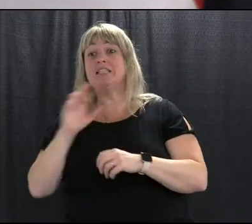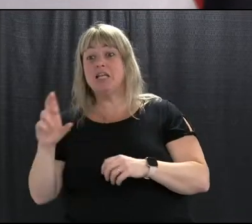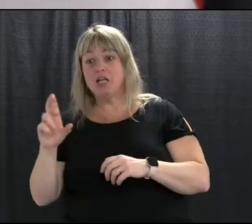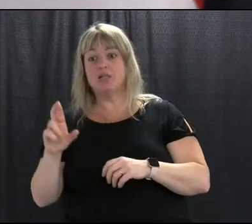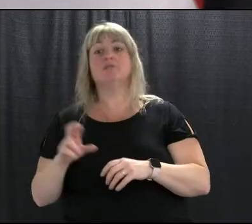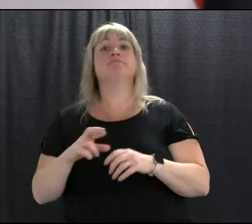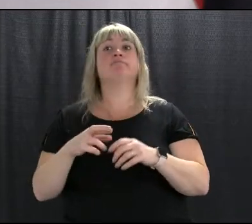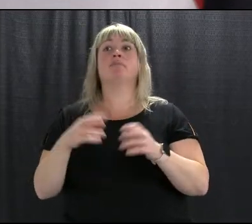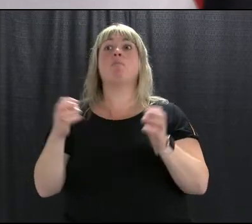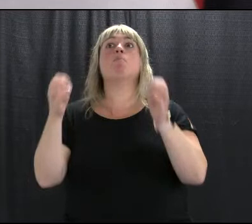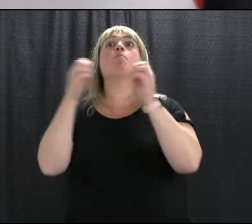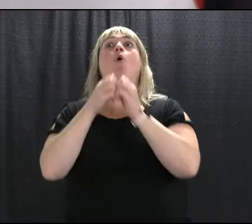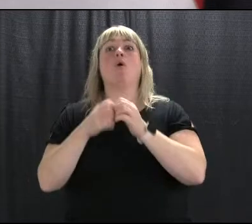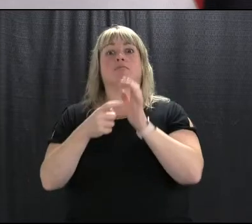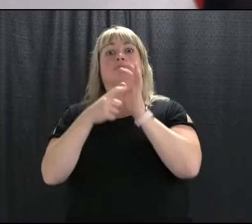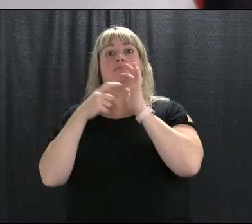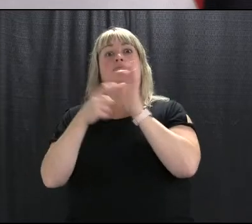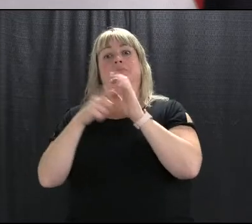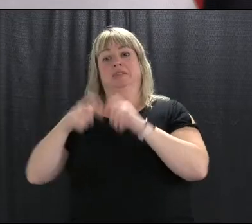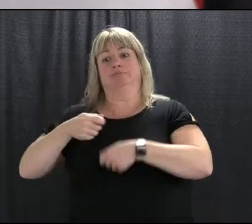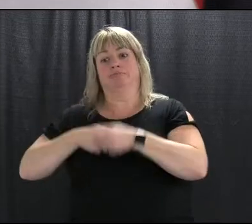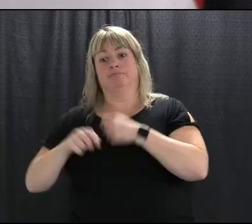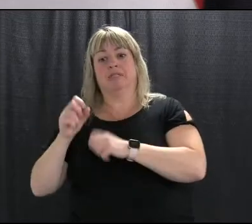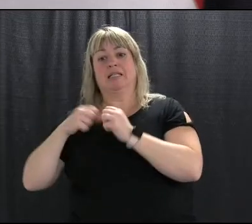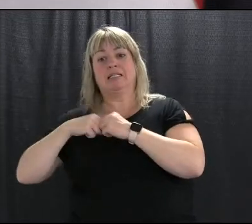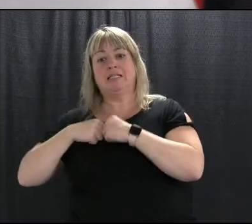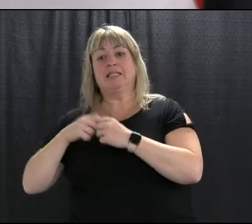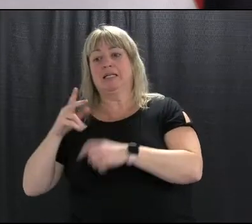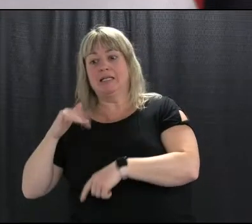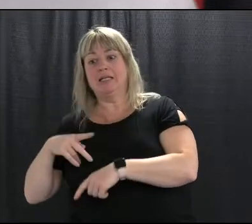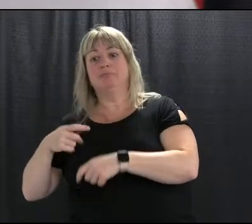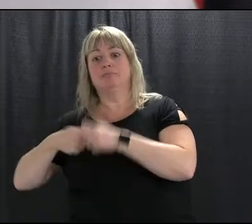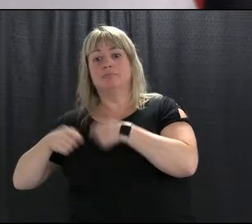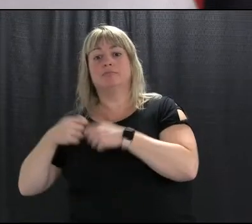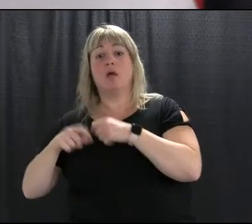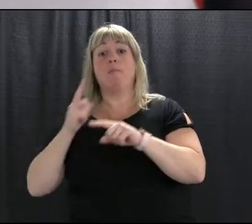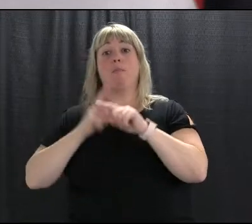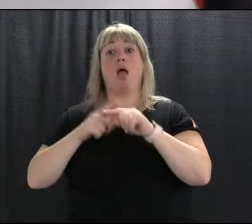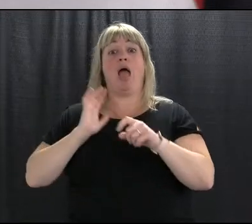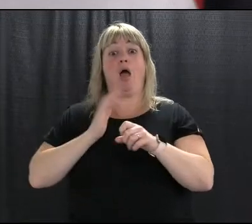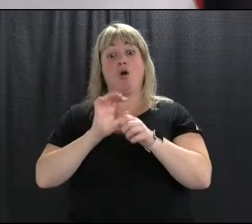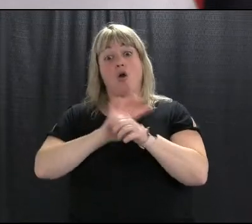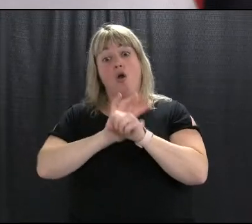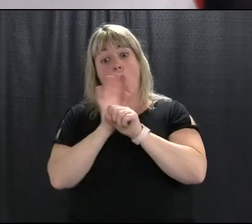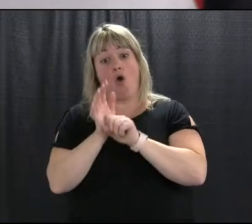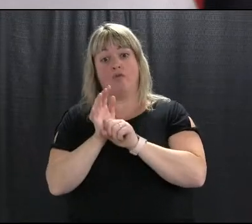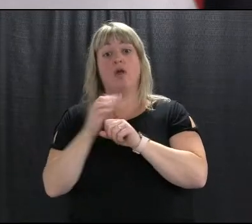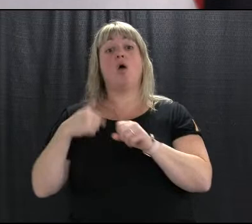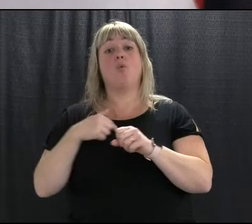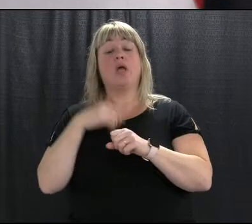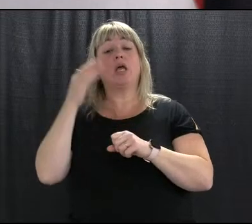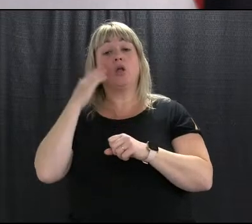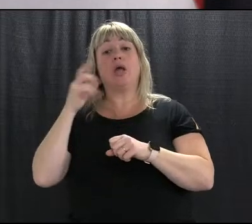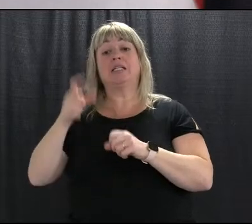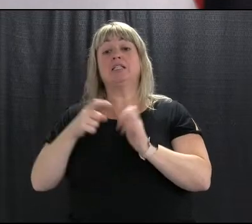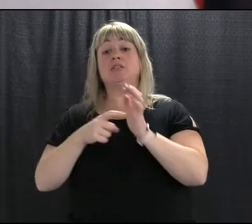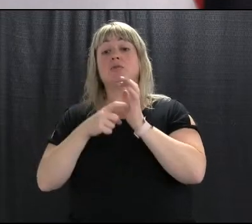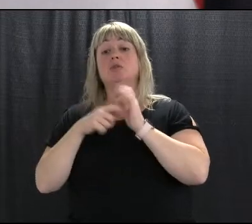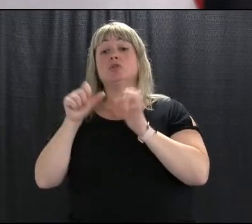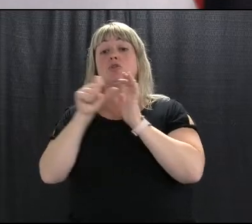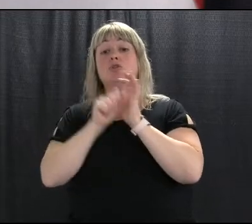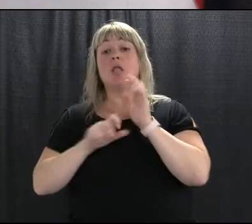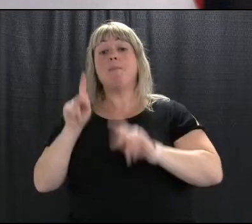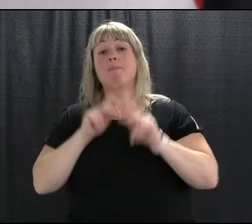up. And we know as a consequence of COVID that our replacement number is now 3,000.